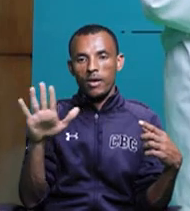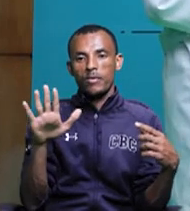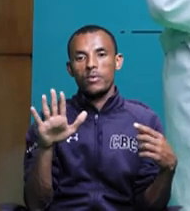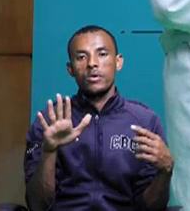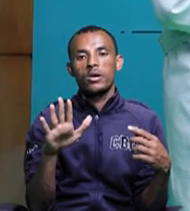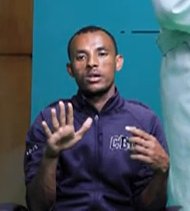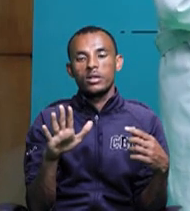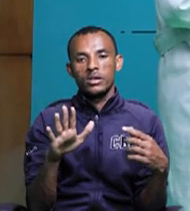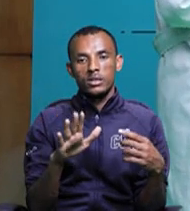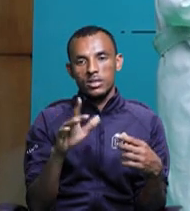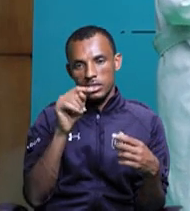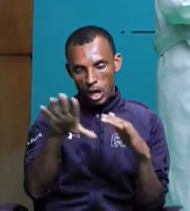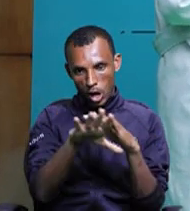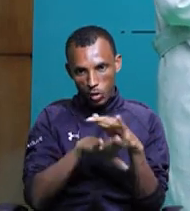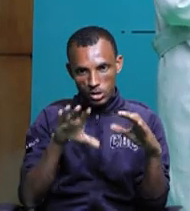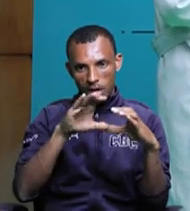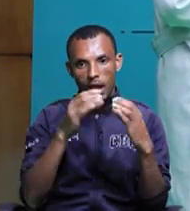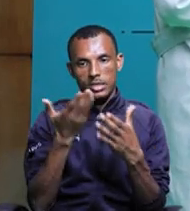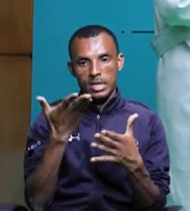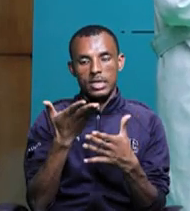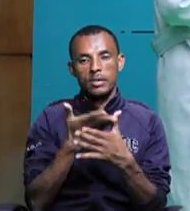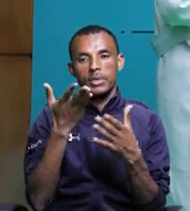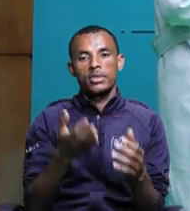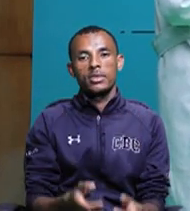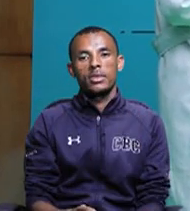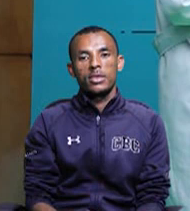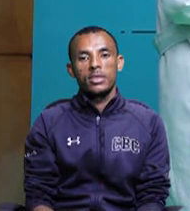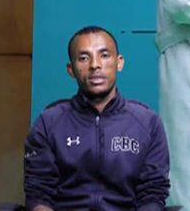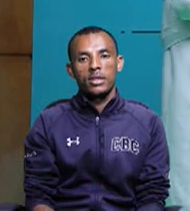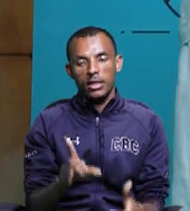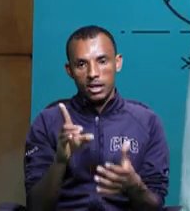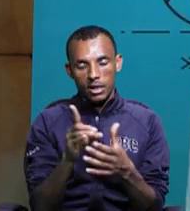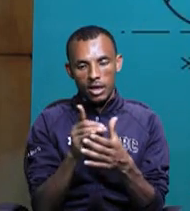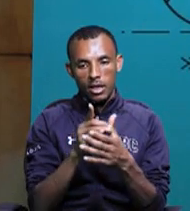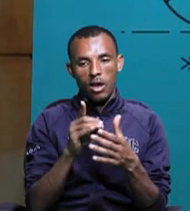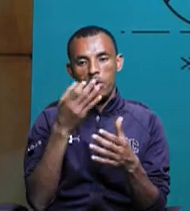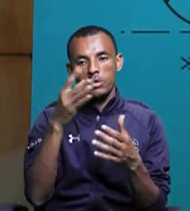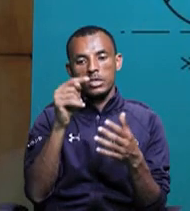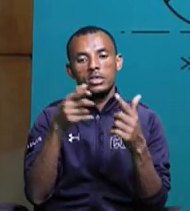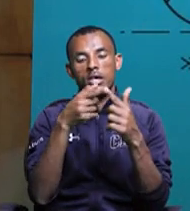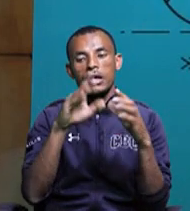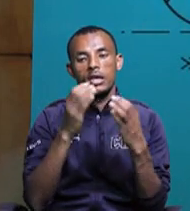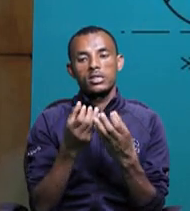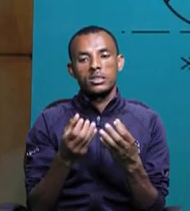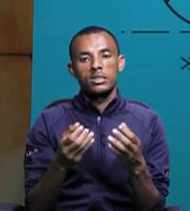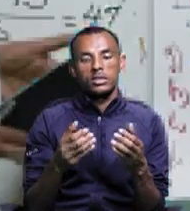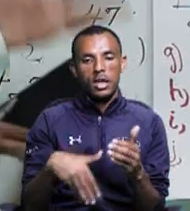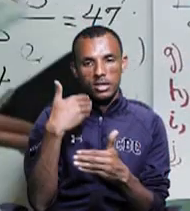be the lowest class limit of the given number. Data second class. The other what you are